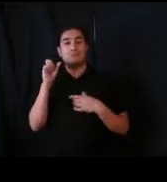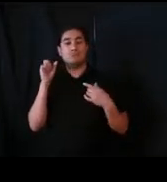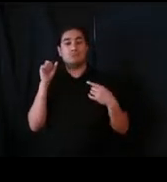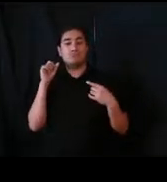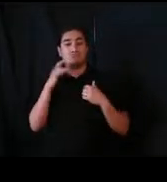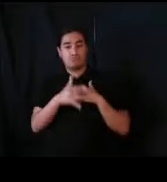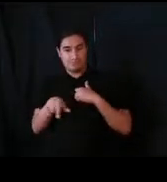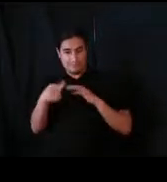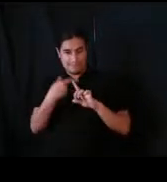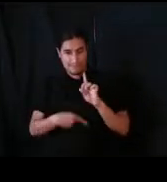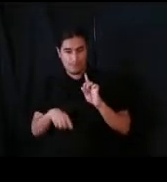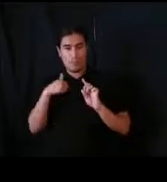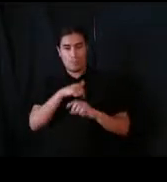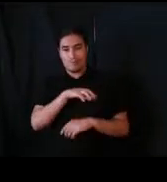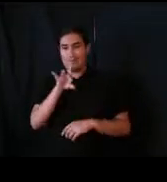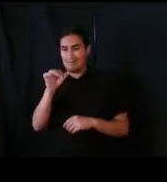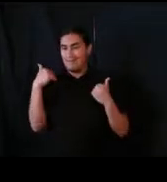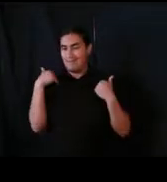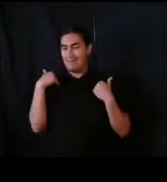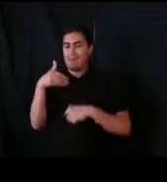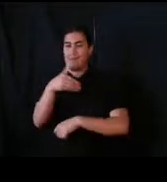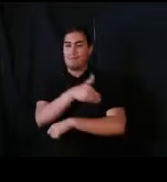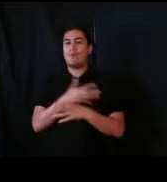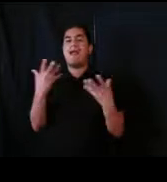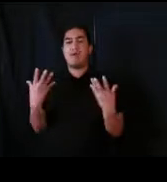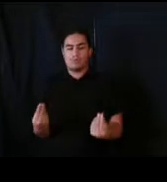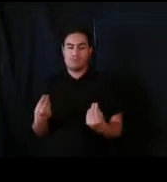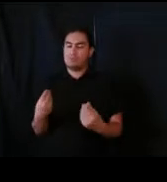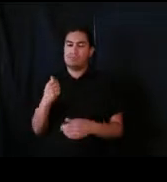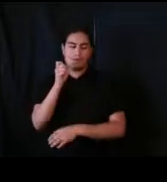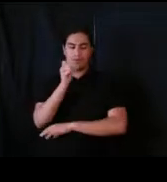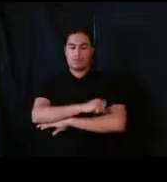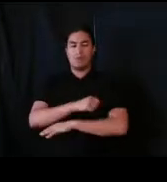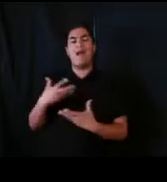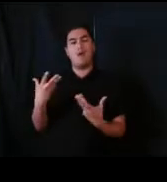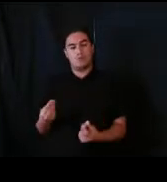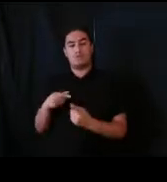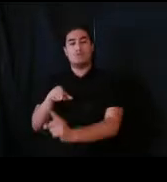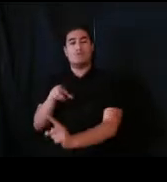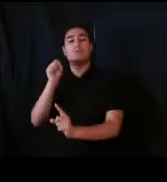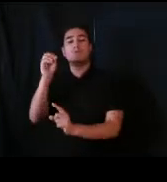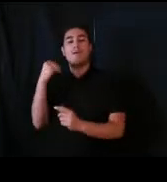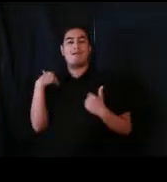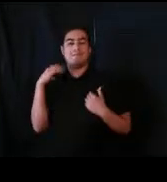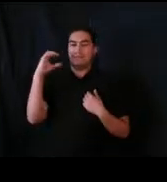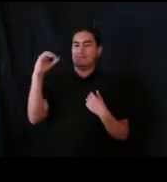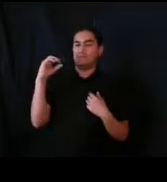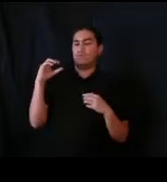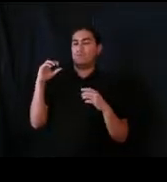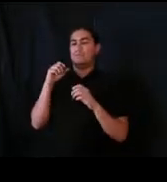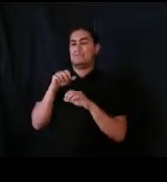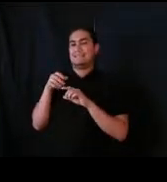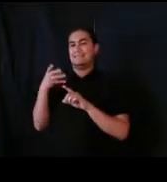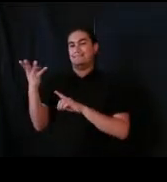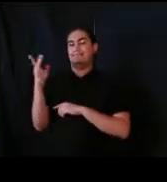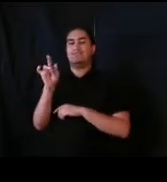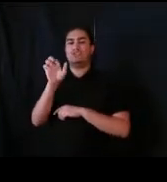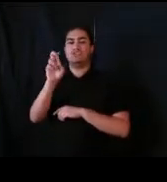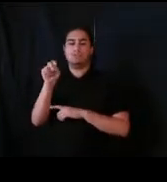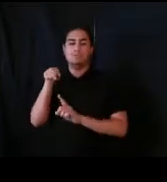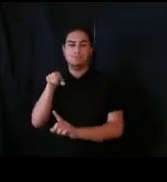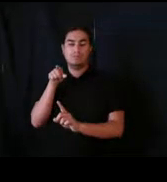month we did have a unplanned power outage and if we were in a situation that had zero emission bus fleets we wouldn't have been